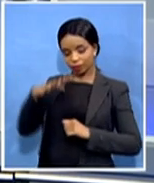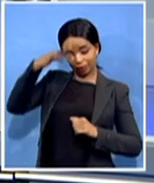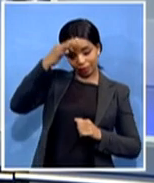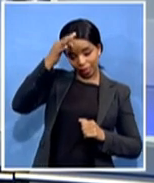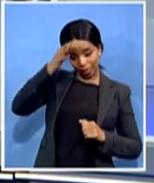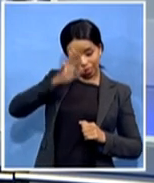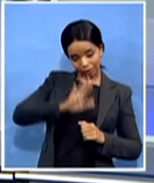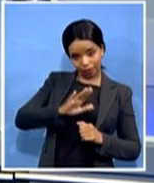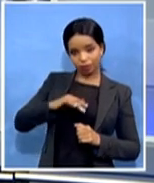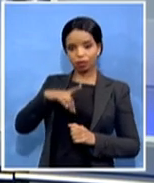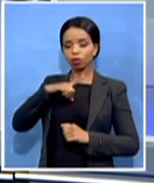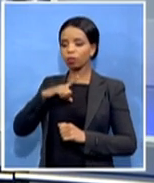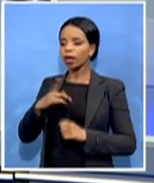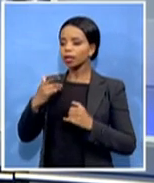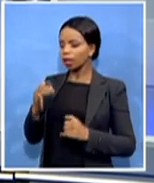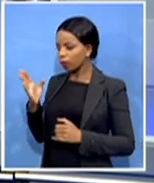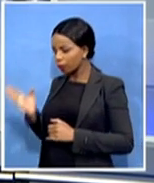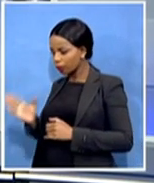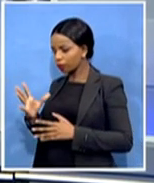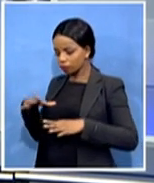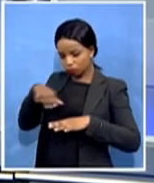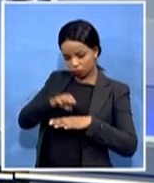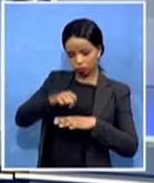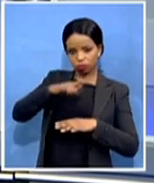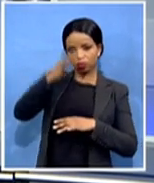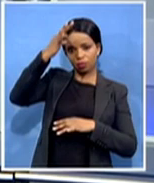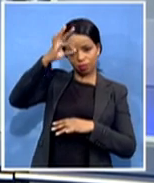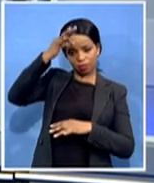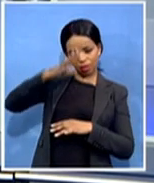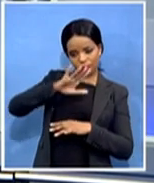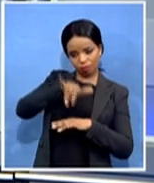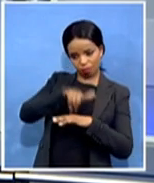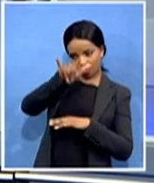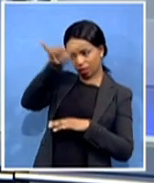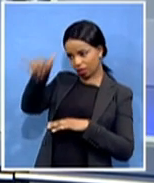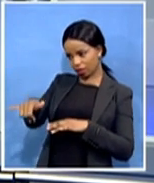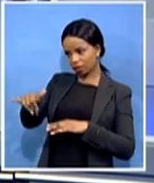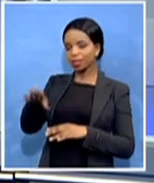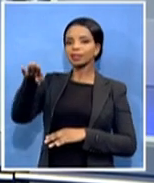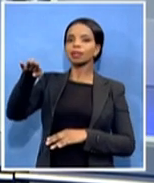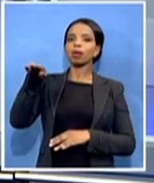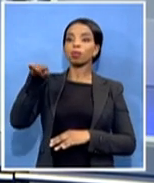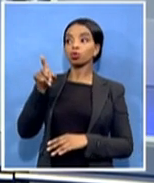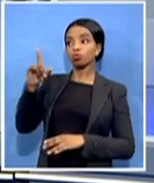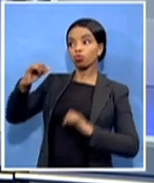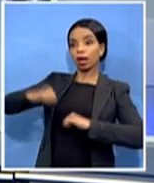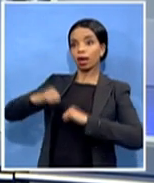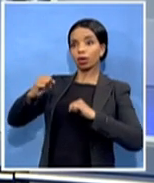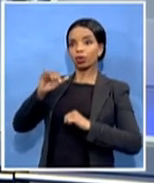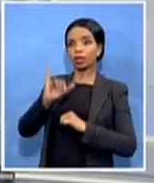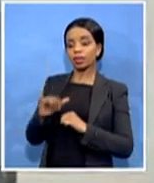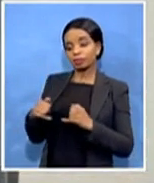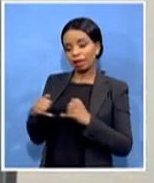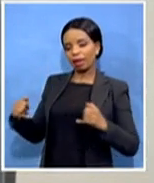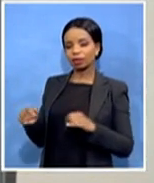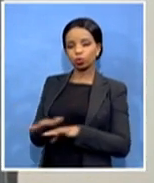state plane to get to Zimbabwe. Would you agree that those lines have become blurred because the party hitched a ride